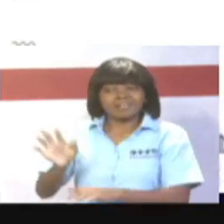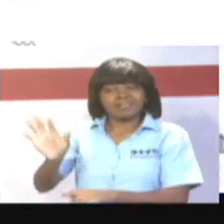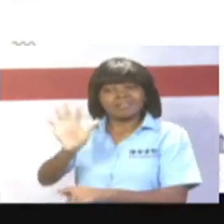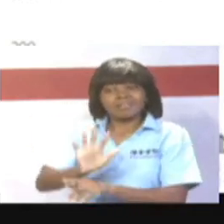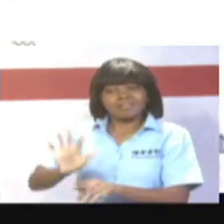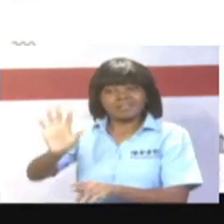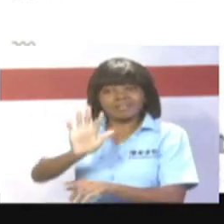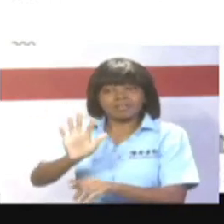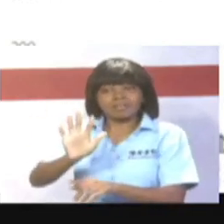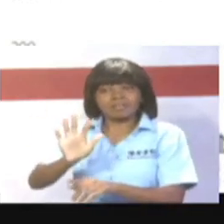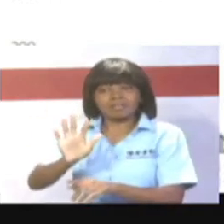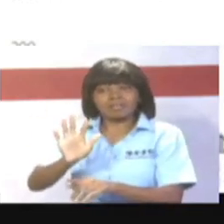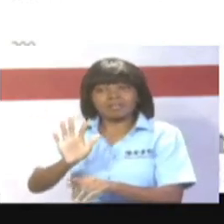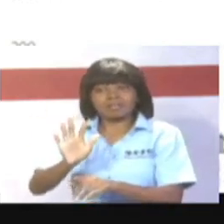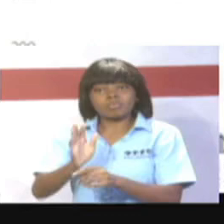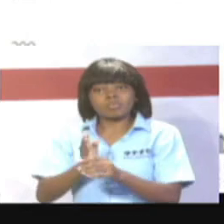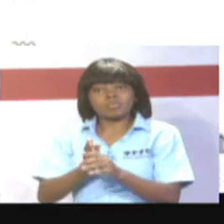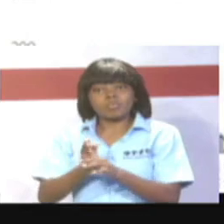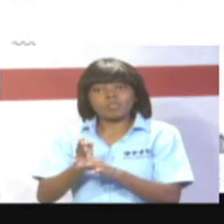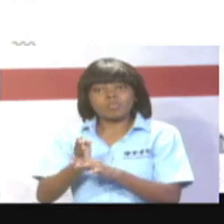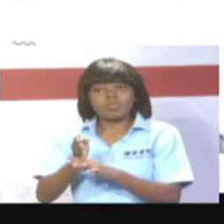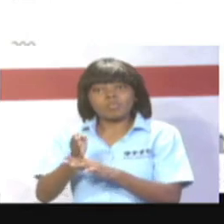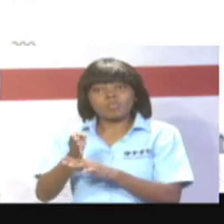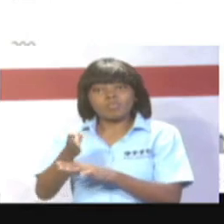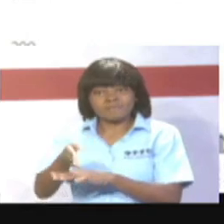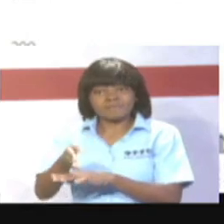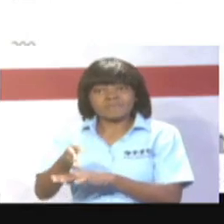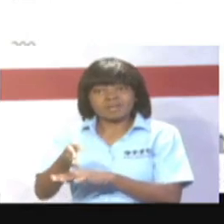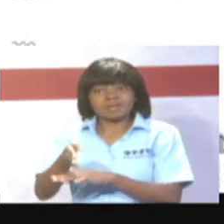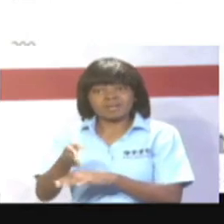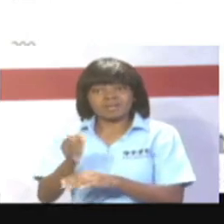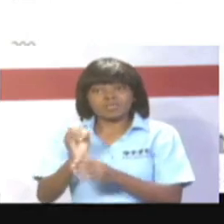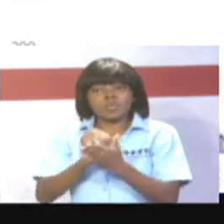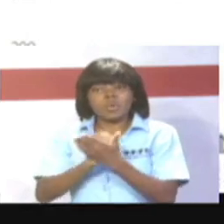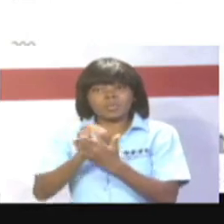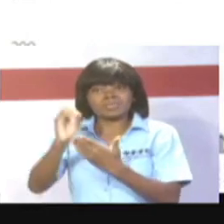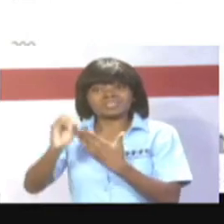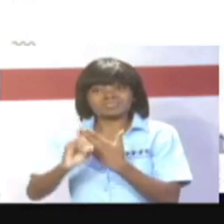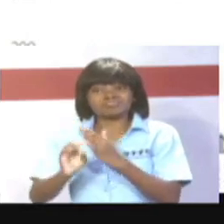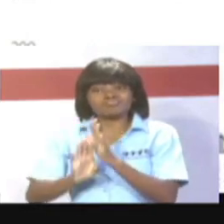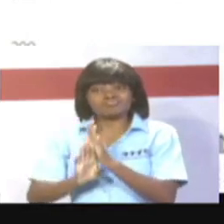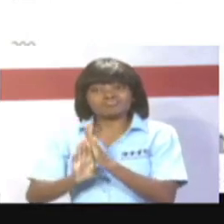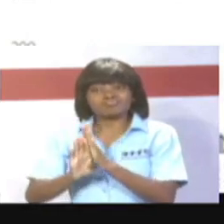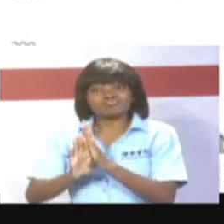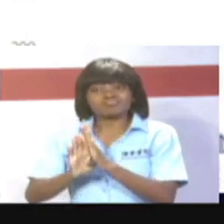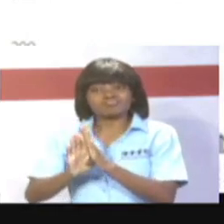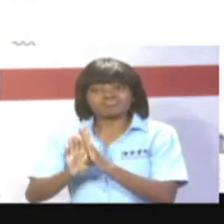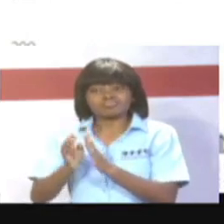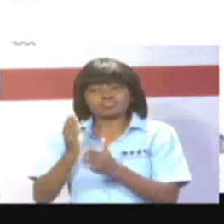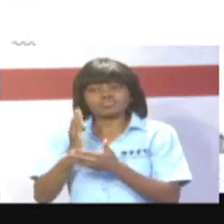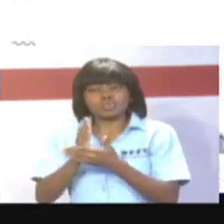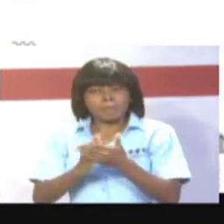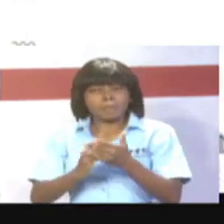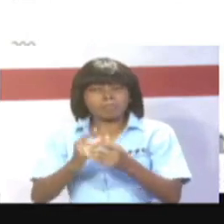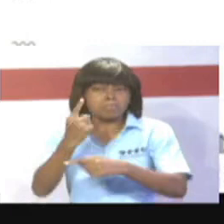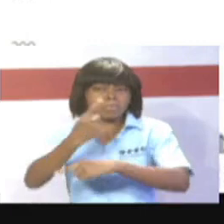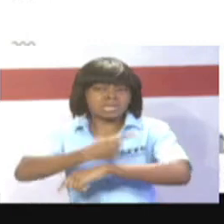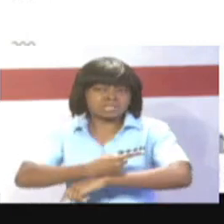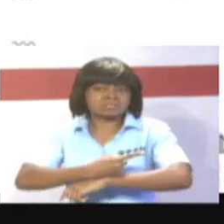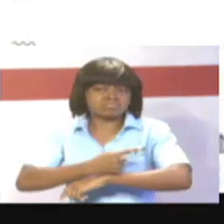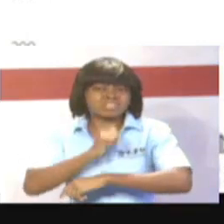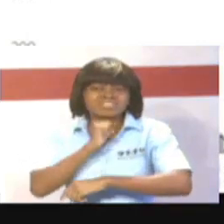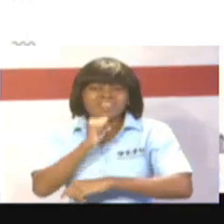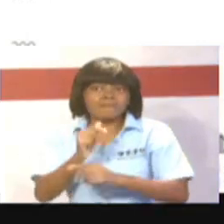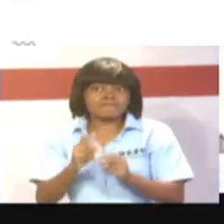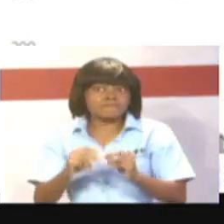but you see a little bit of an upward trend sustained throughout October. So although some days the cases weren't as high as other days,